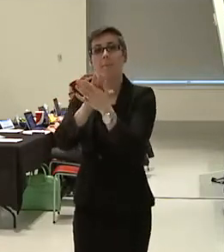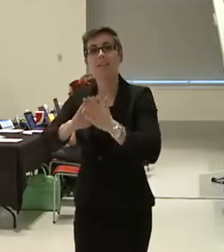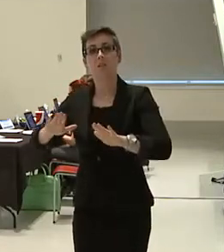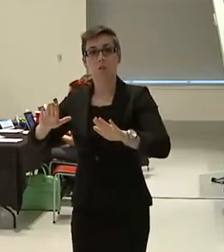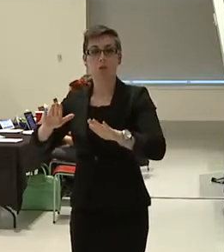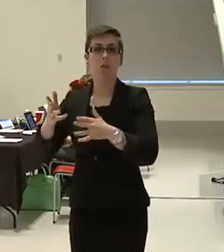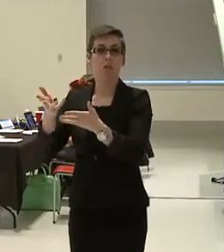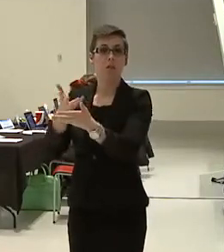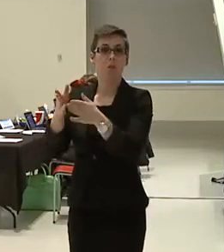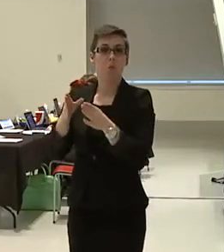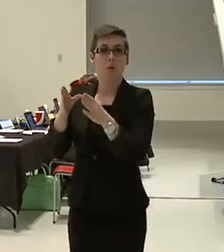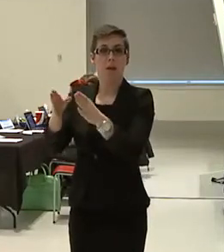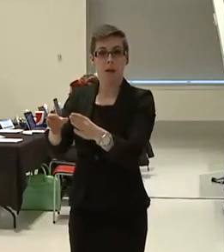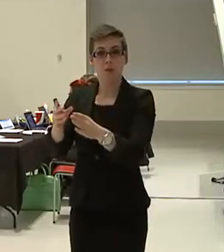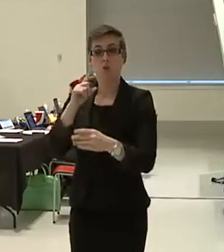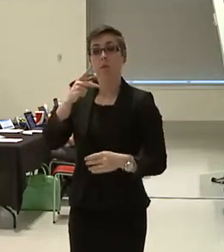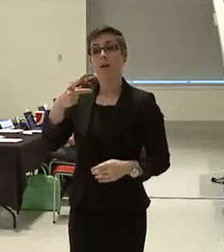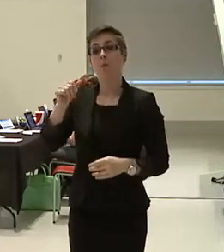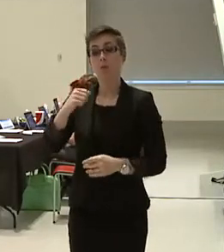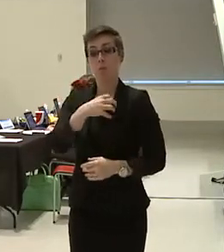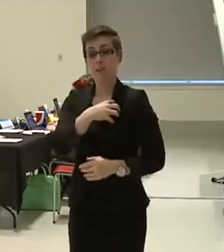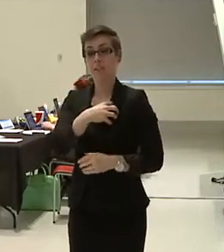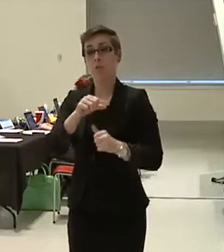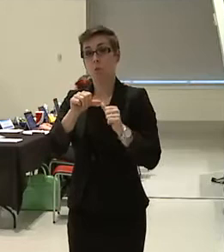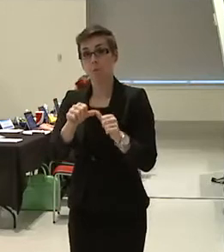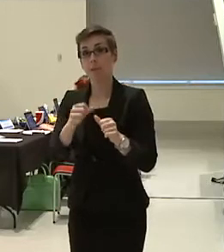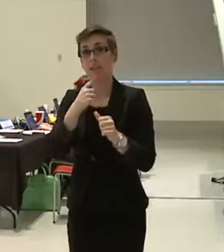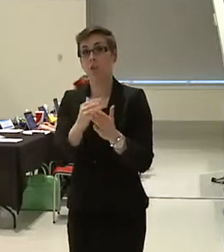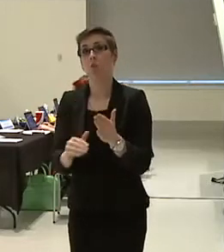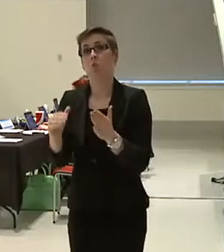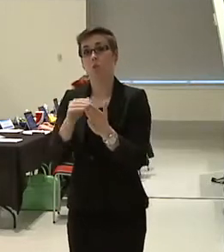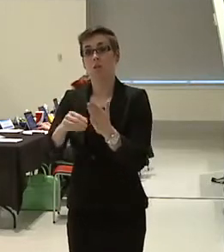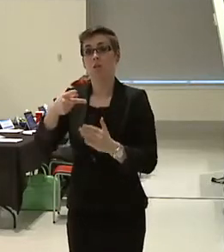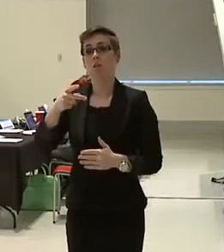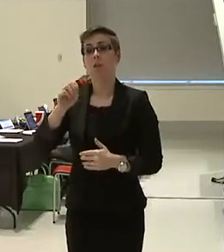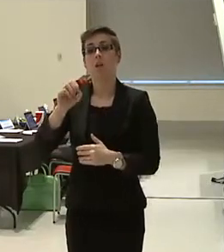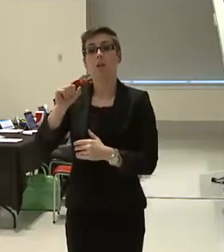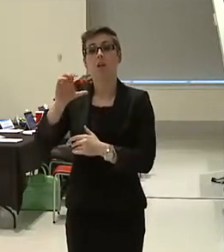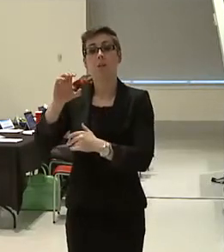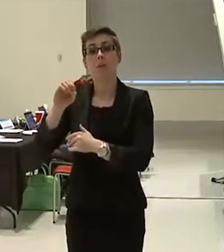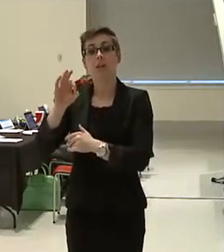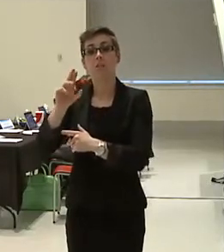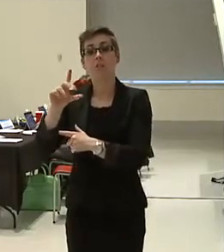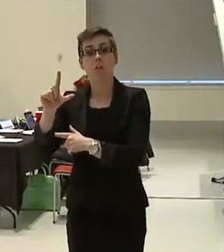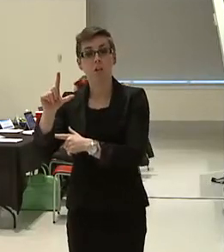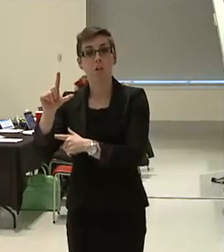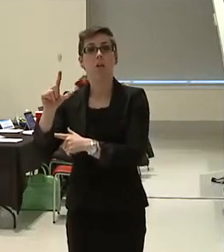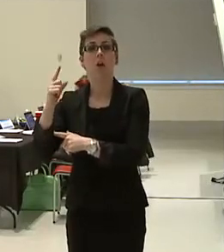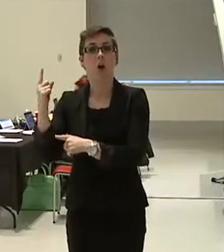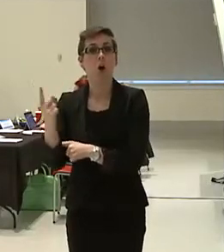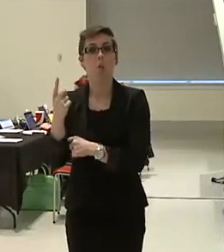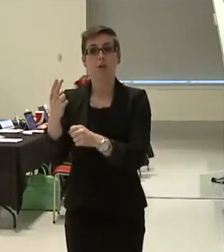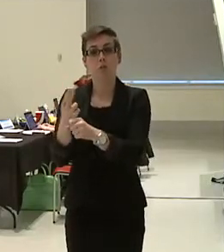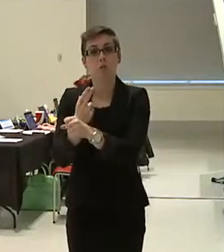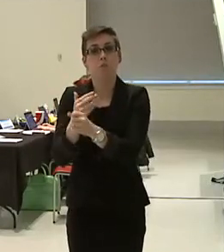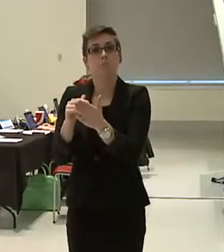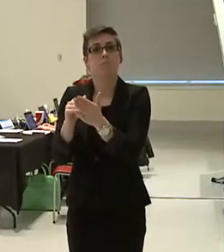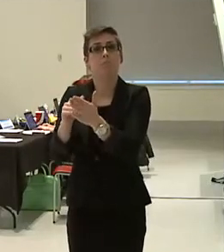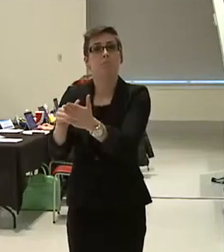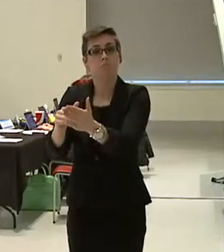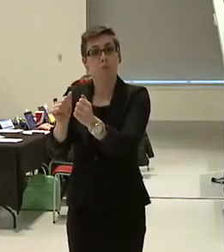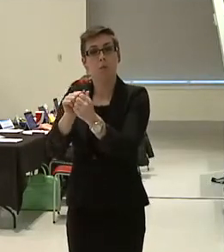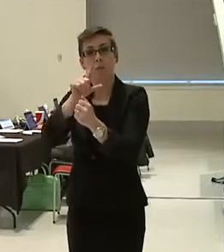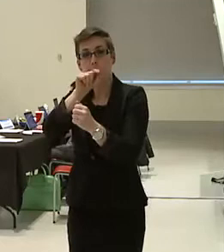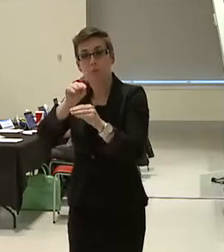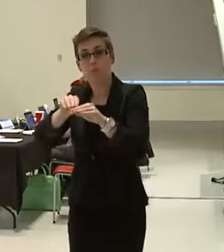Alto police repeatedly used the word peaceful in their messages to describe the event and the participants. Groups involved in